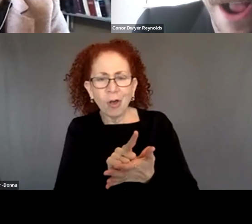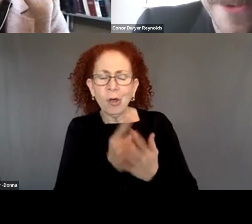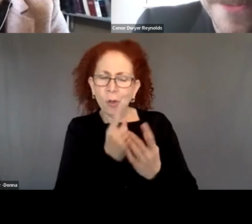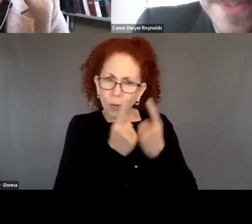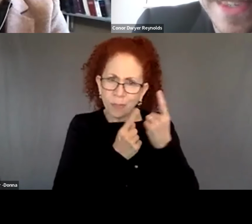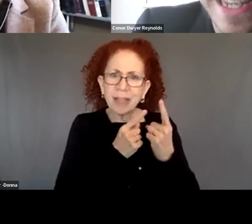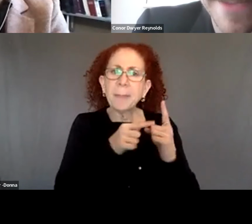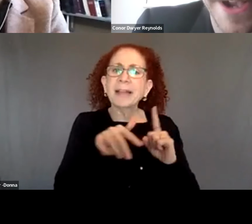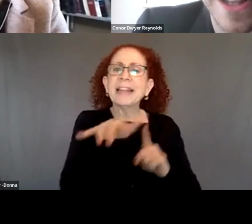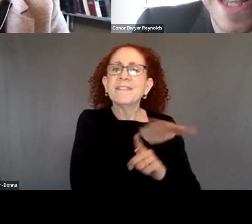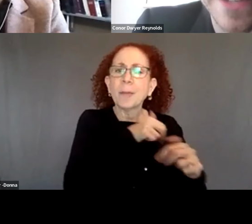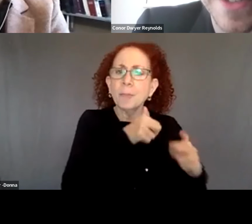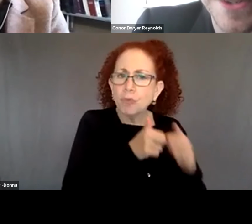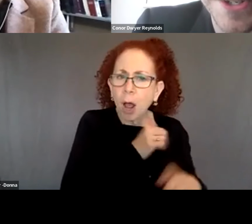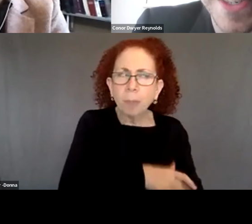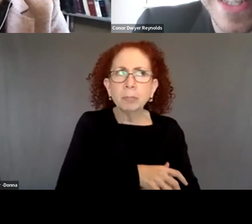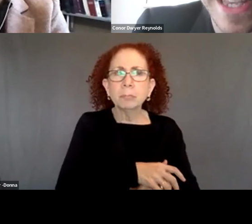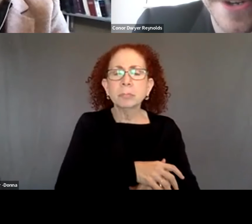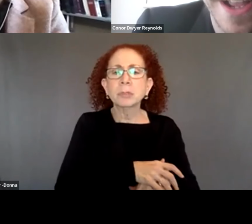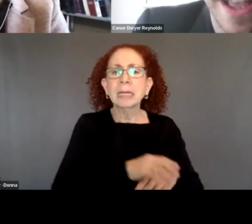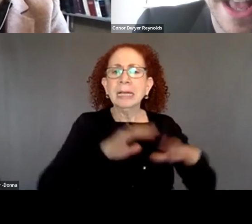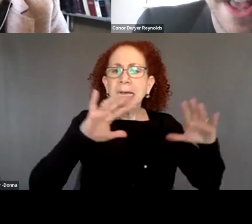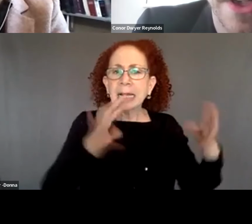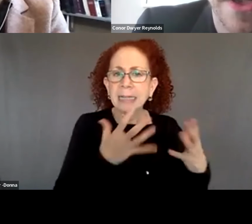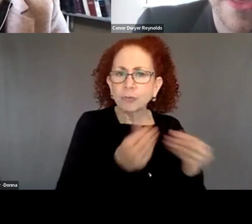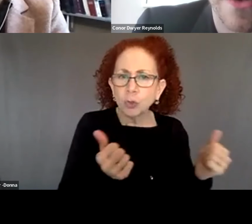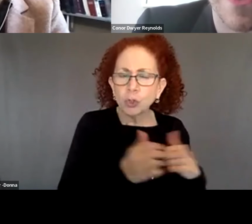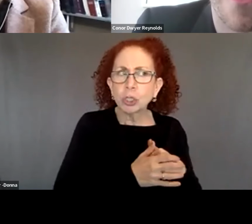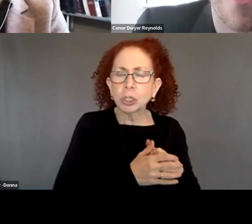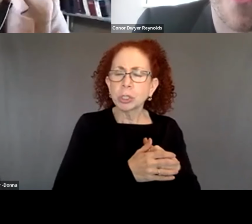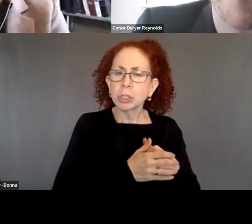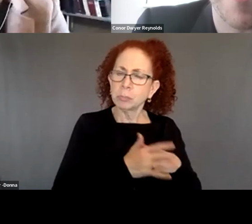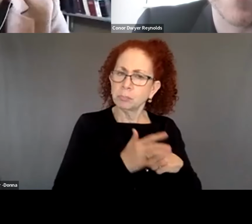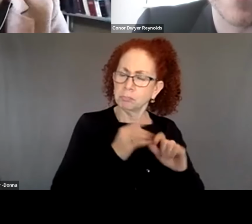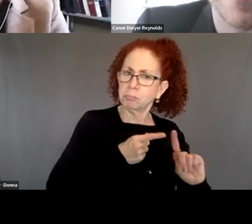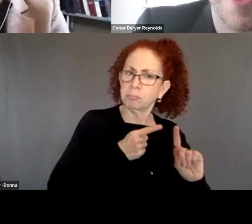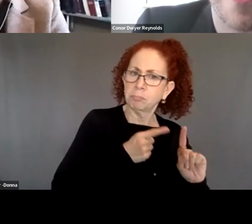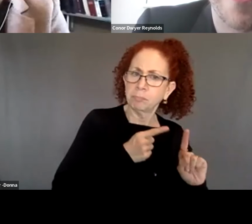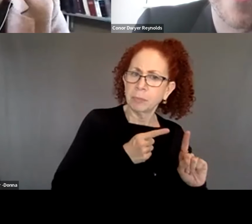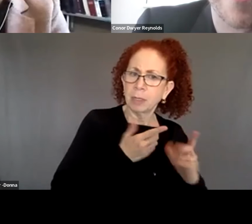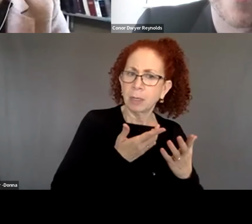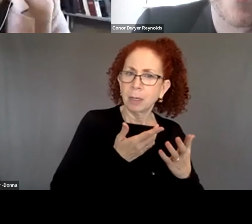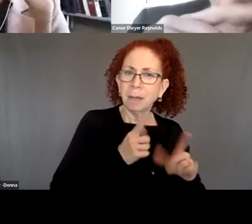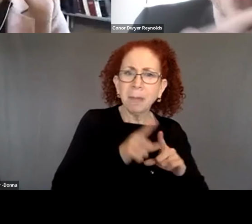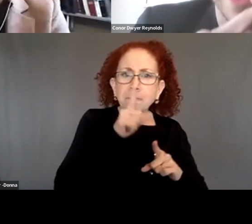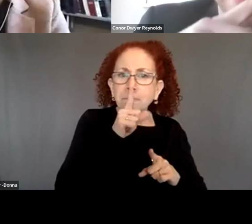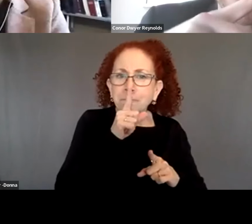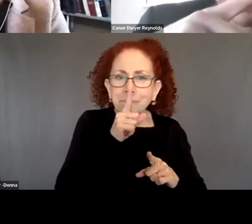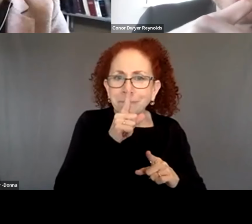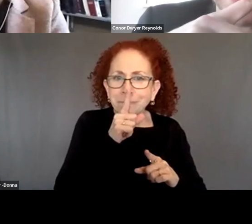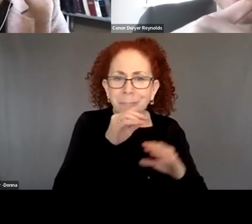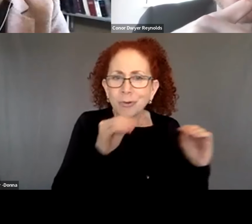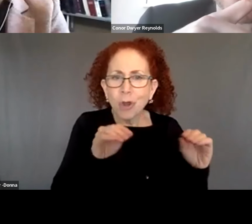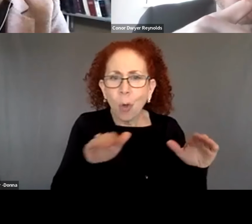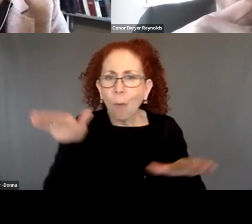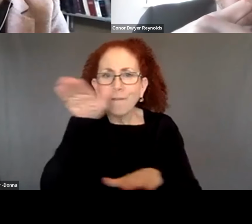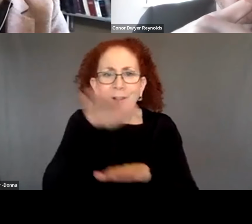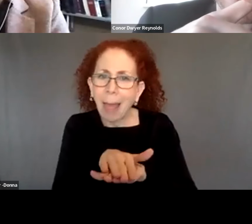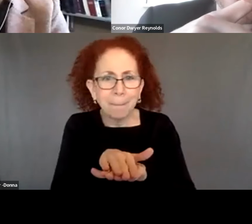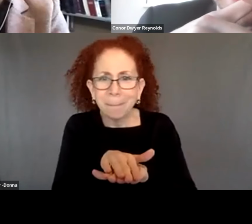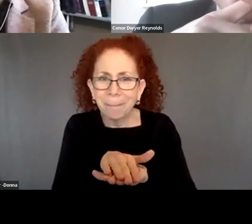environmental problems, thinking about collective solutions, et cetera. There was almost no overlap or